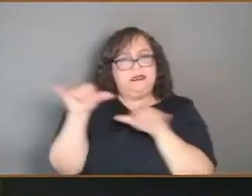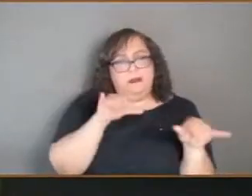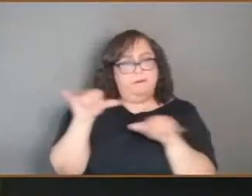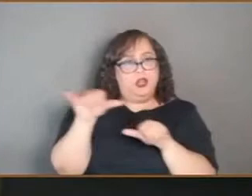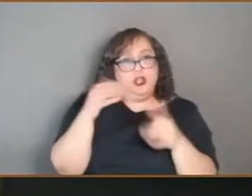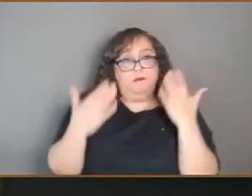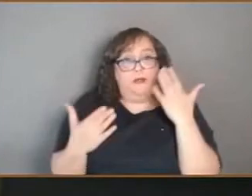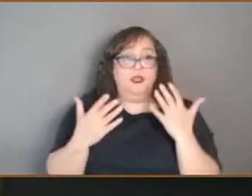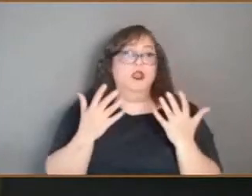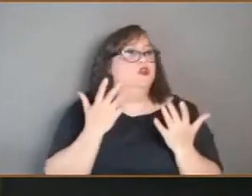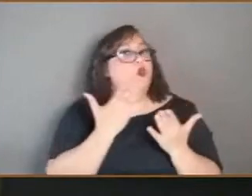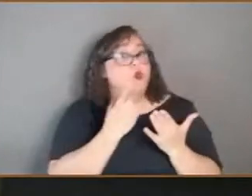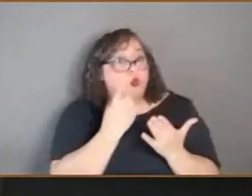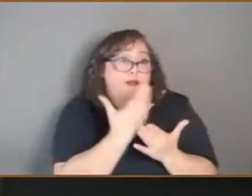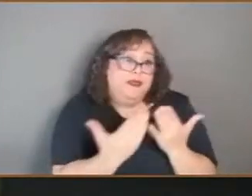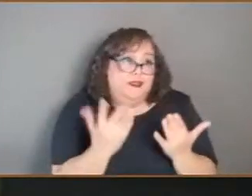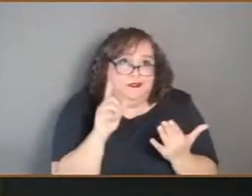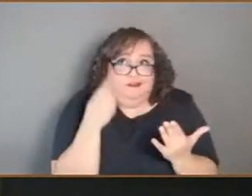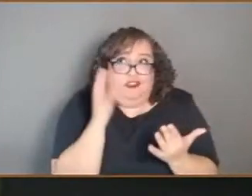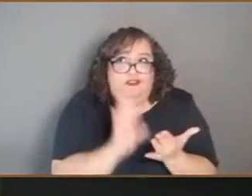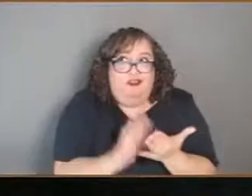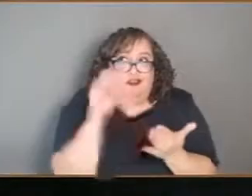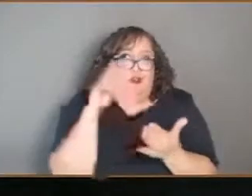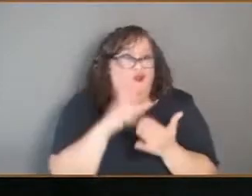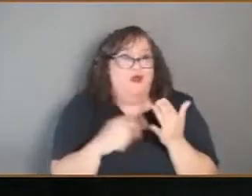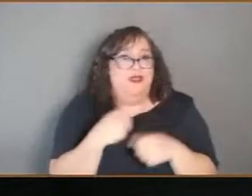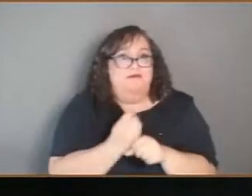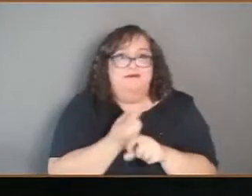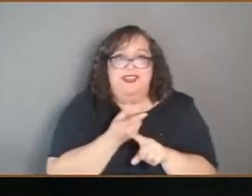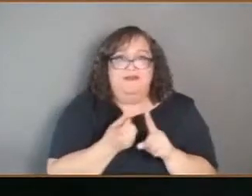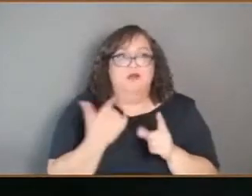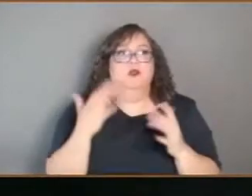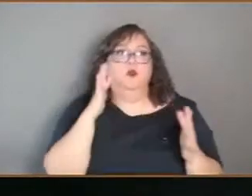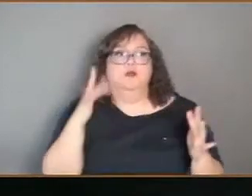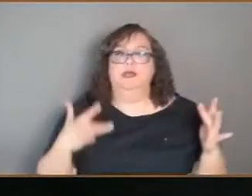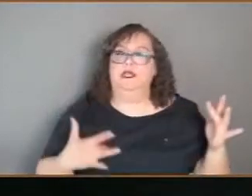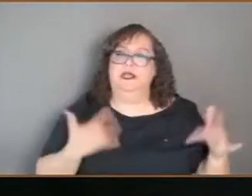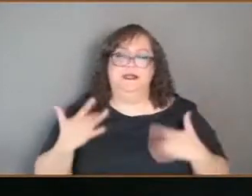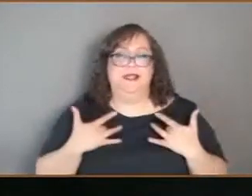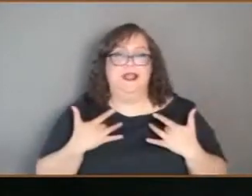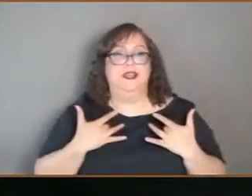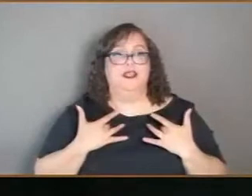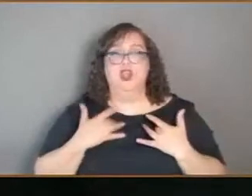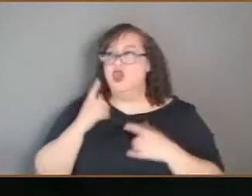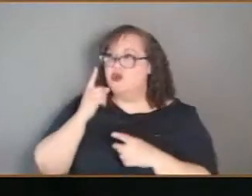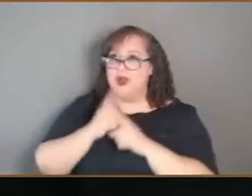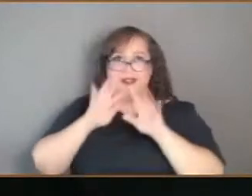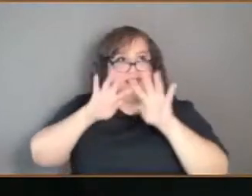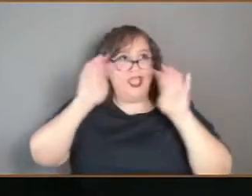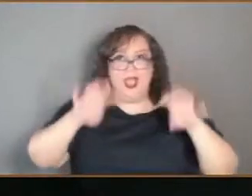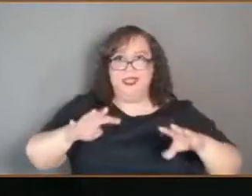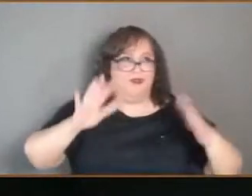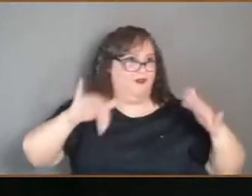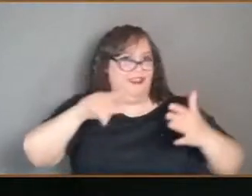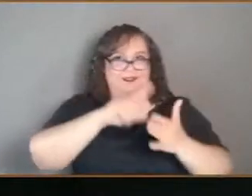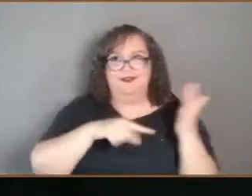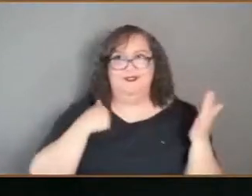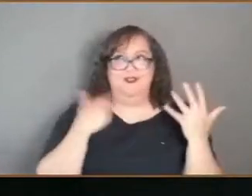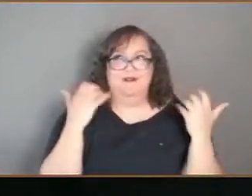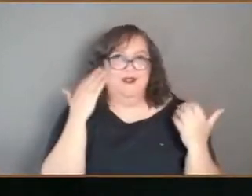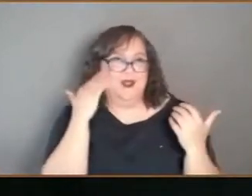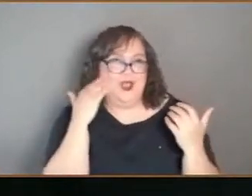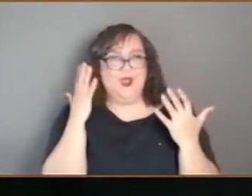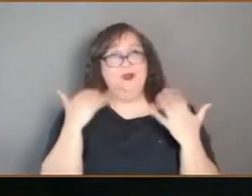learning what they're made from, and that's going to be really exciting. Yeah, the unknown, right? That's what we're... The unknown. That's a tall order to figure